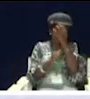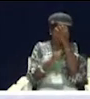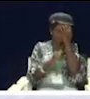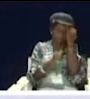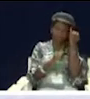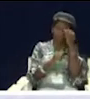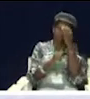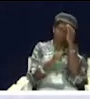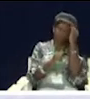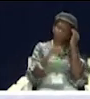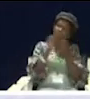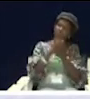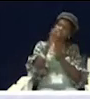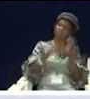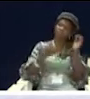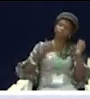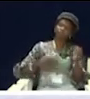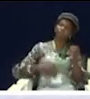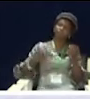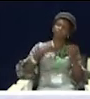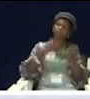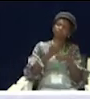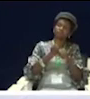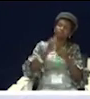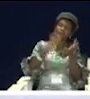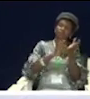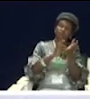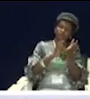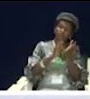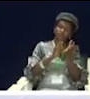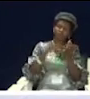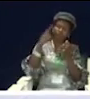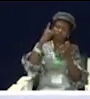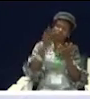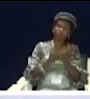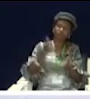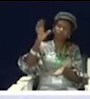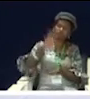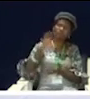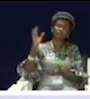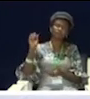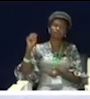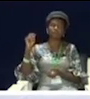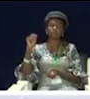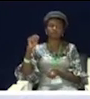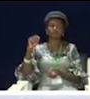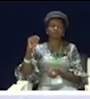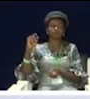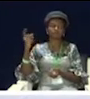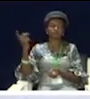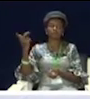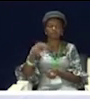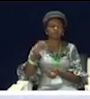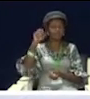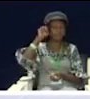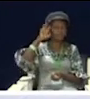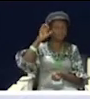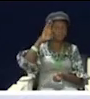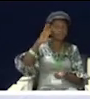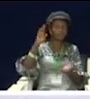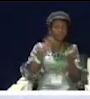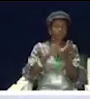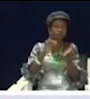anybody has made a charm for wealth, the witch doctor will tell